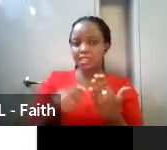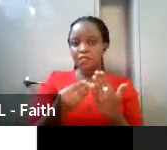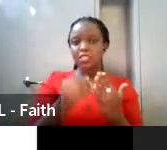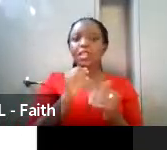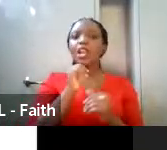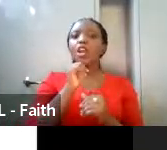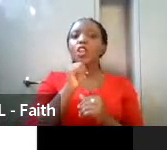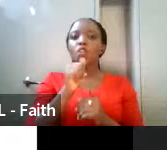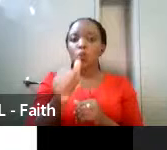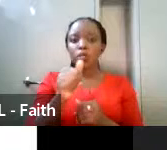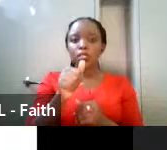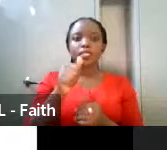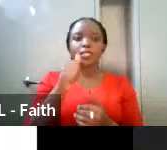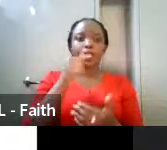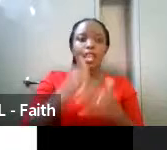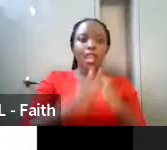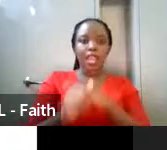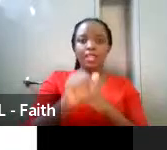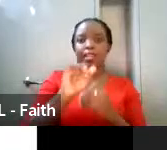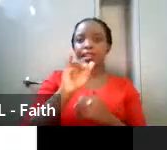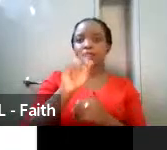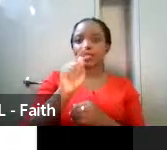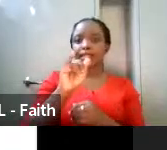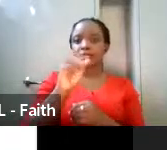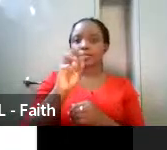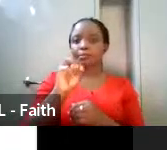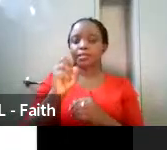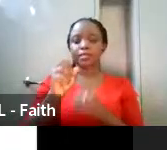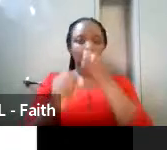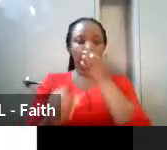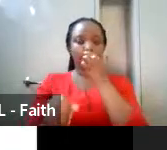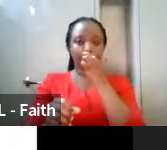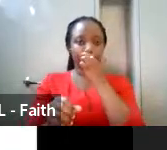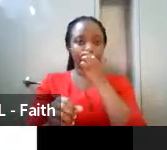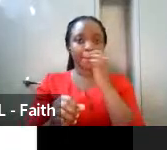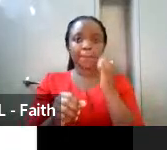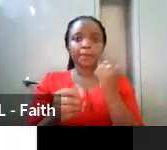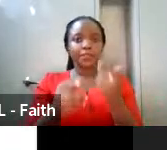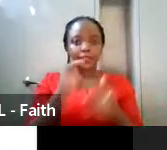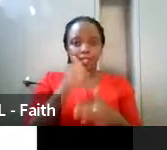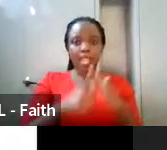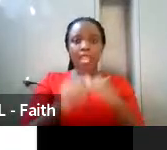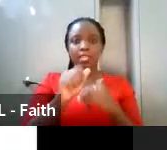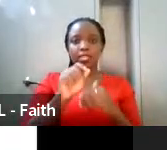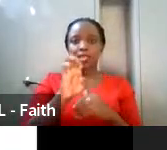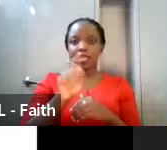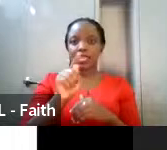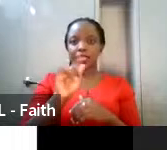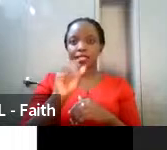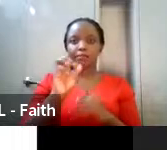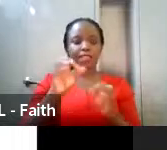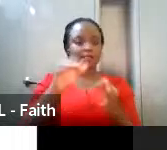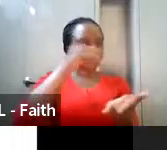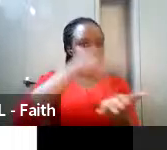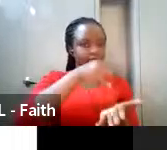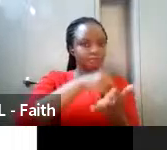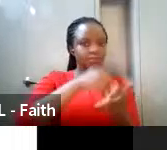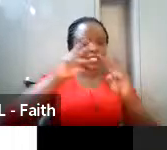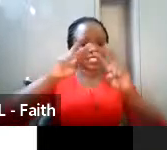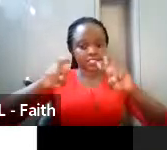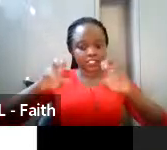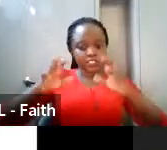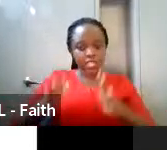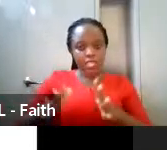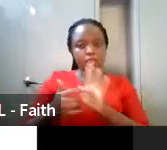on Teams or eTIMS. Beneath having on Teams, eTIMS, if we put an invoice checker, it's showing